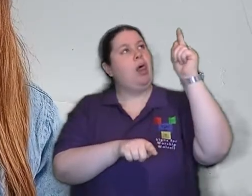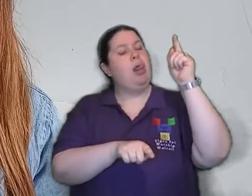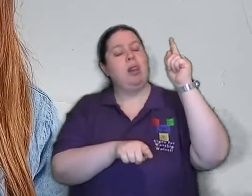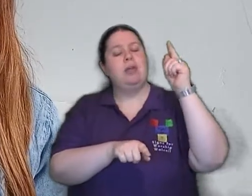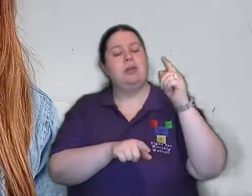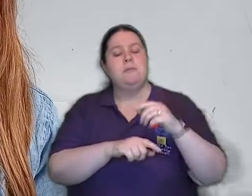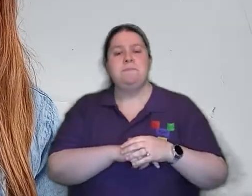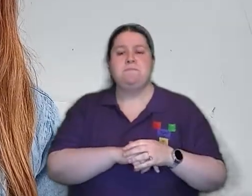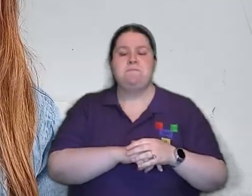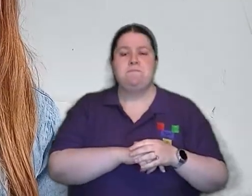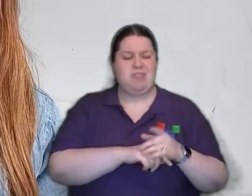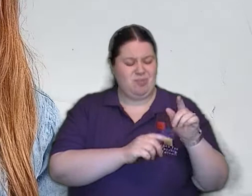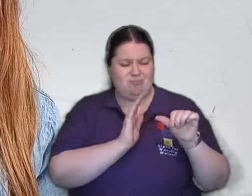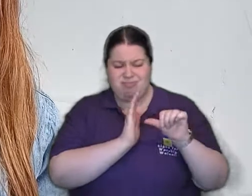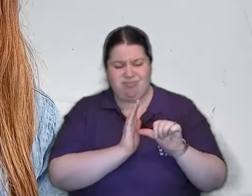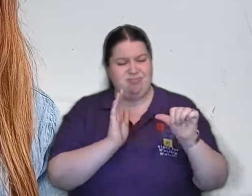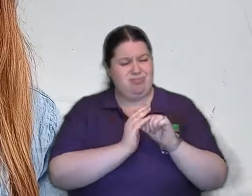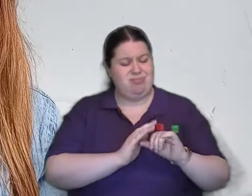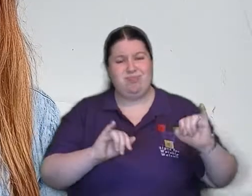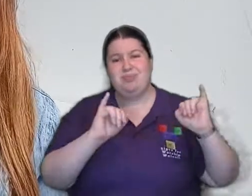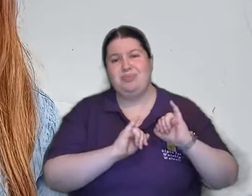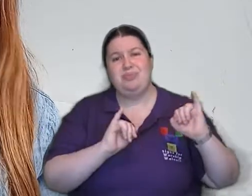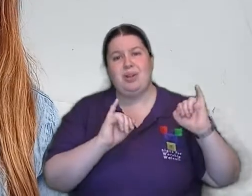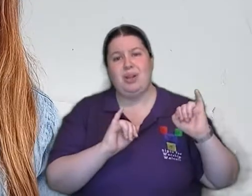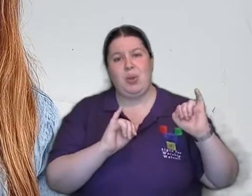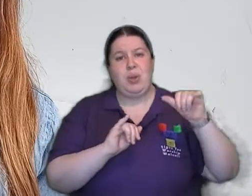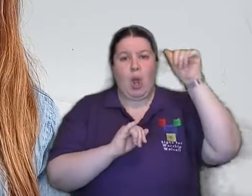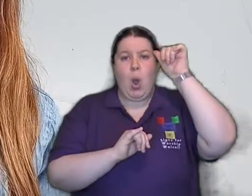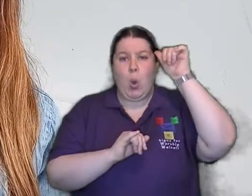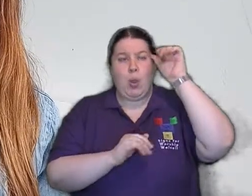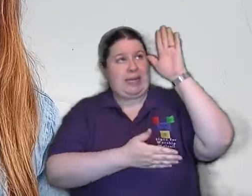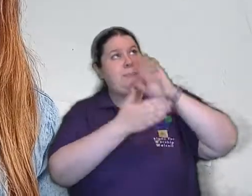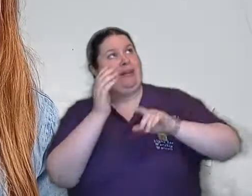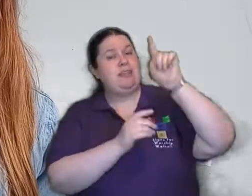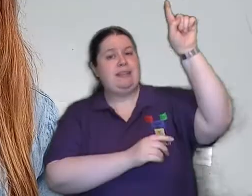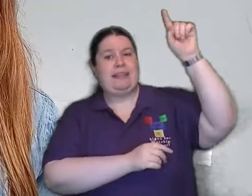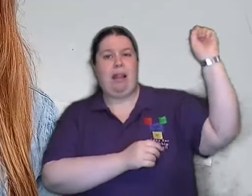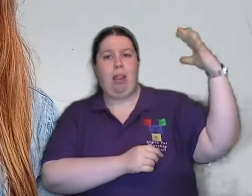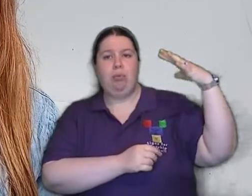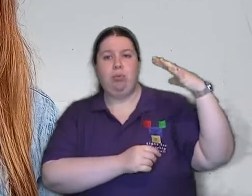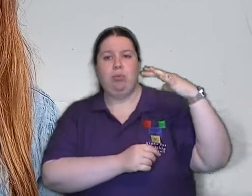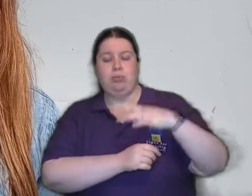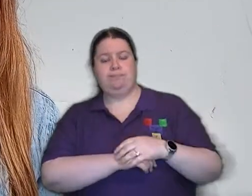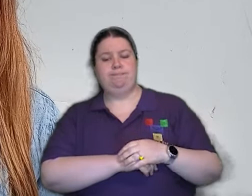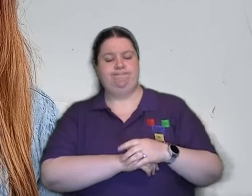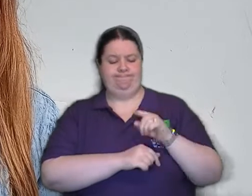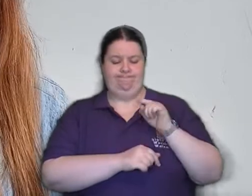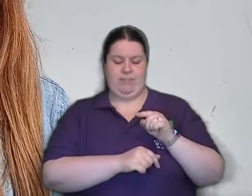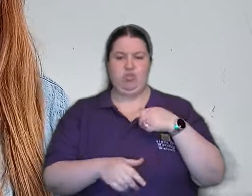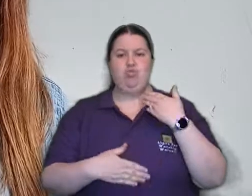the spiritual realm, where even in deepest darkness, we can experience the light of